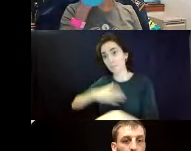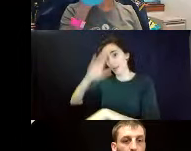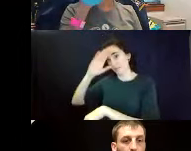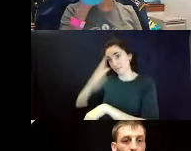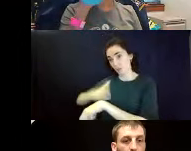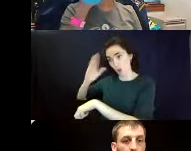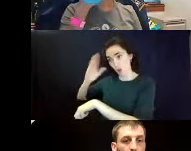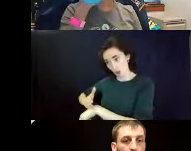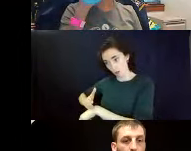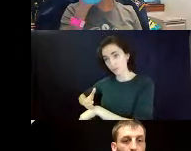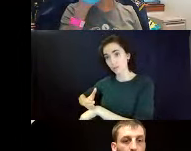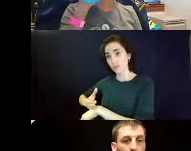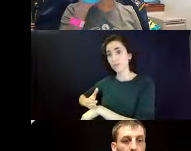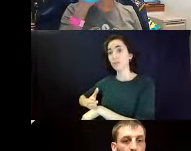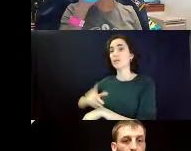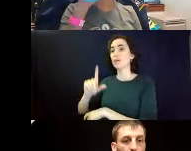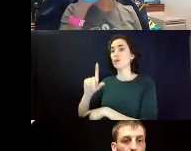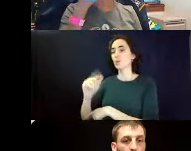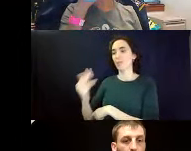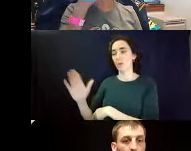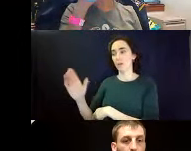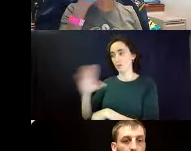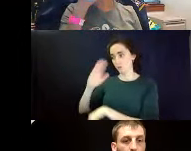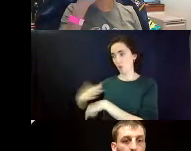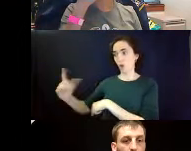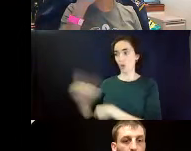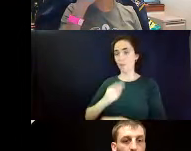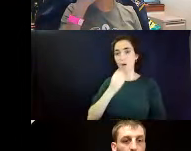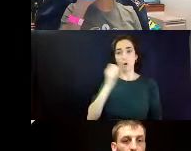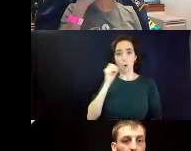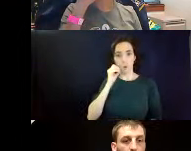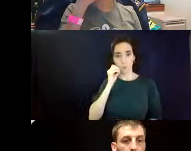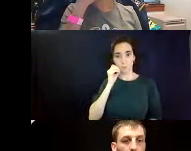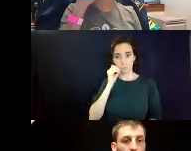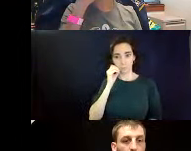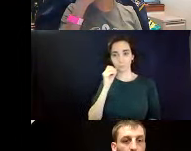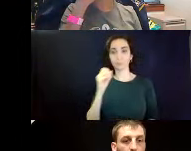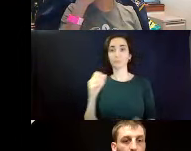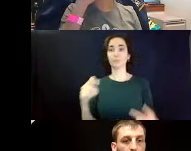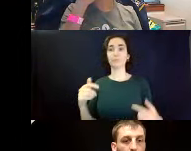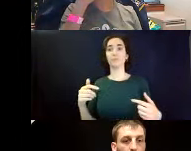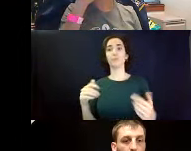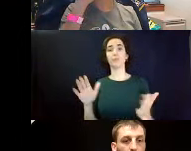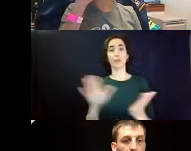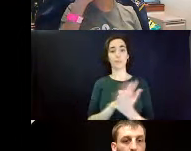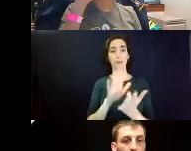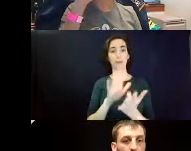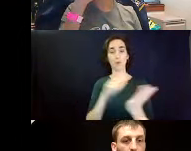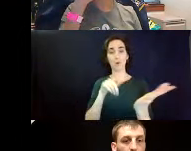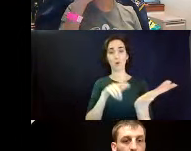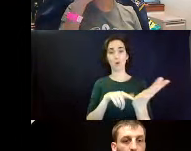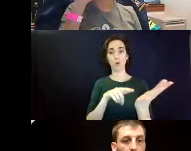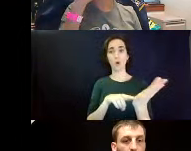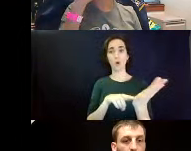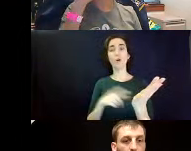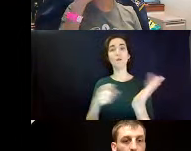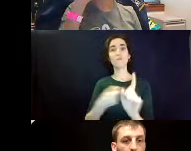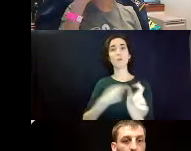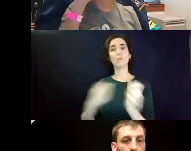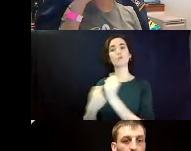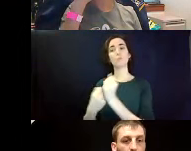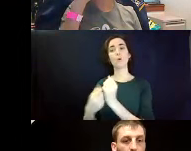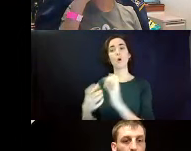home in 2013, I looked at the papers that the support coordinator had given me